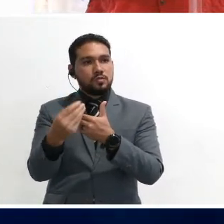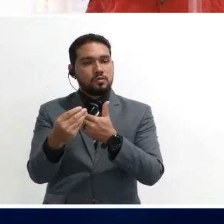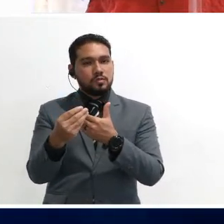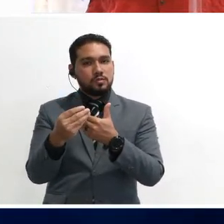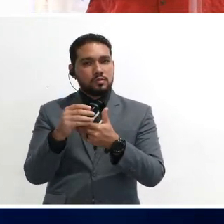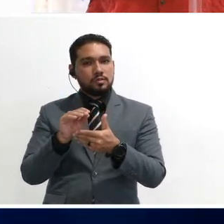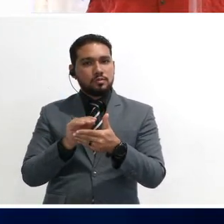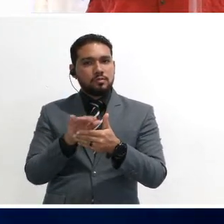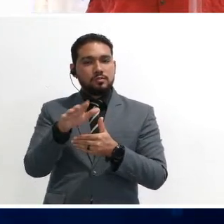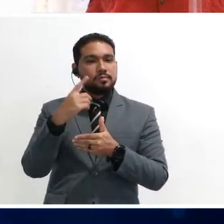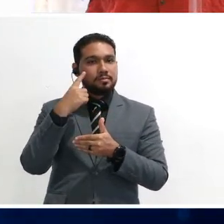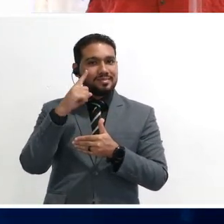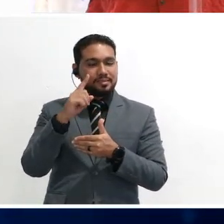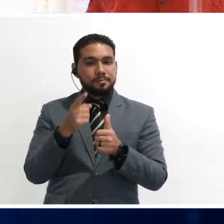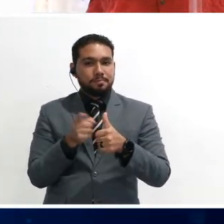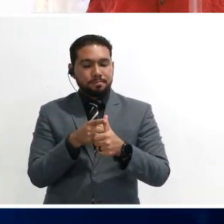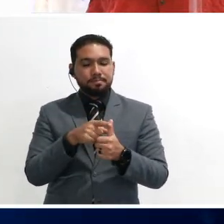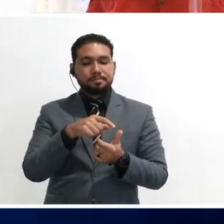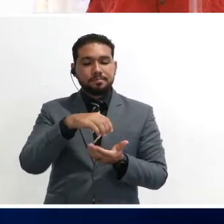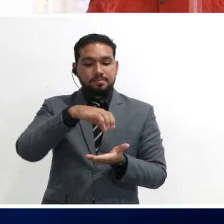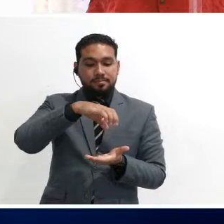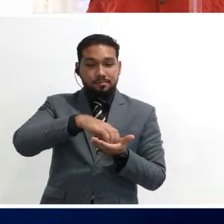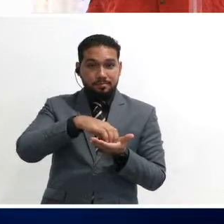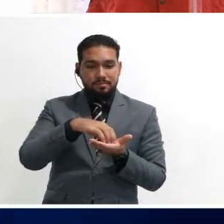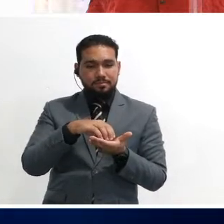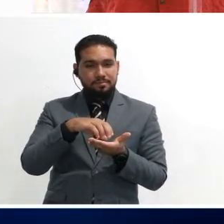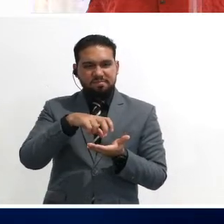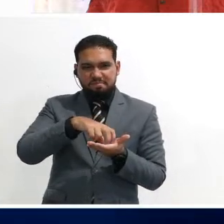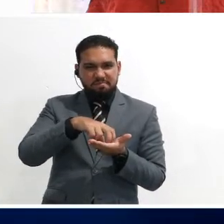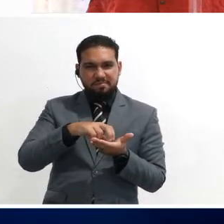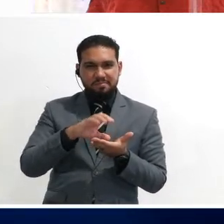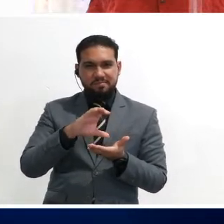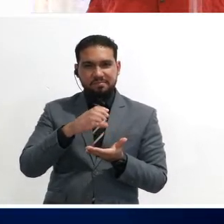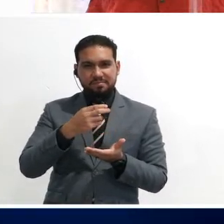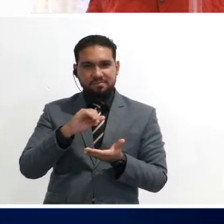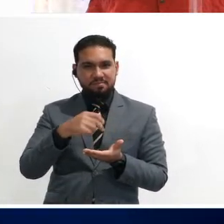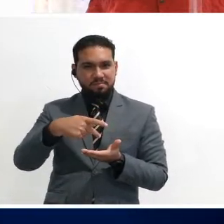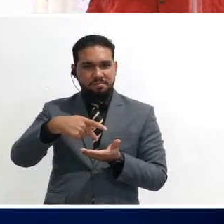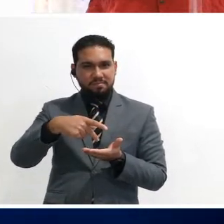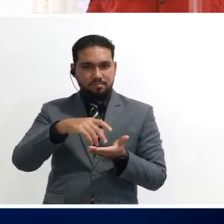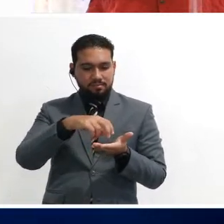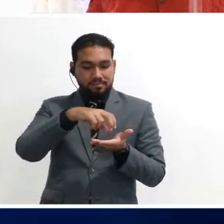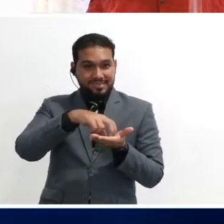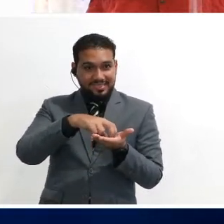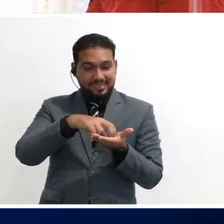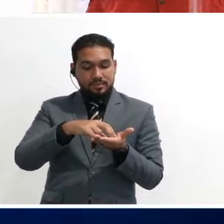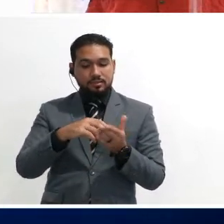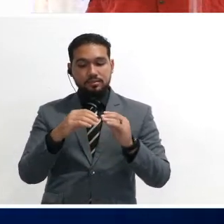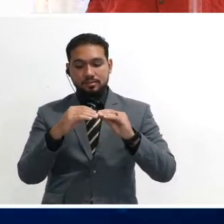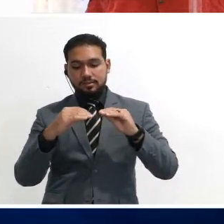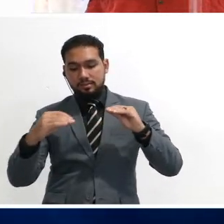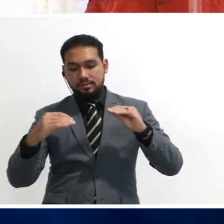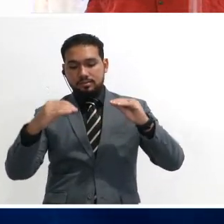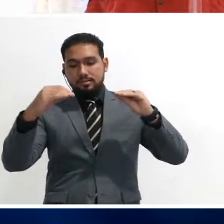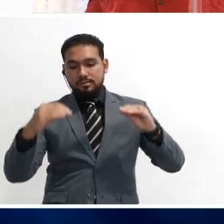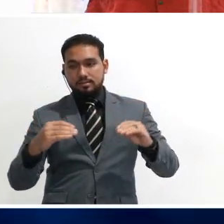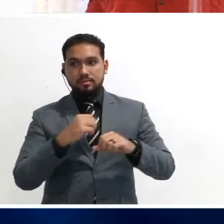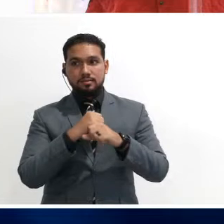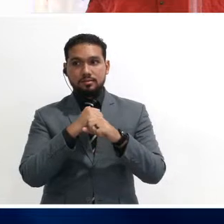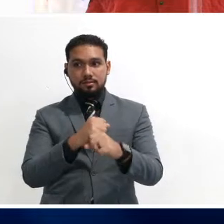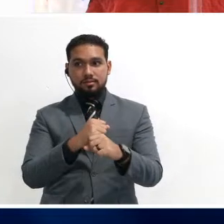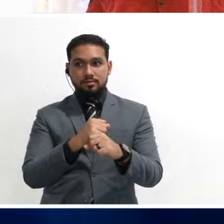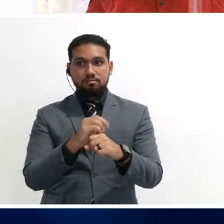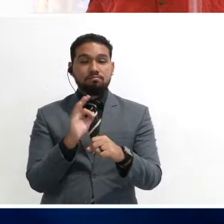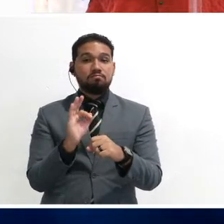So the chips go on the carrier or molded, and then we put the RDL on. Or you can do what we call chips last. You build the